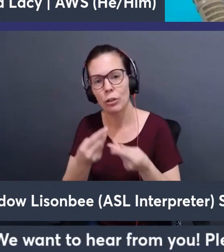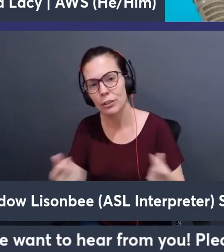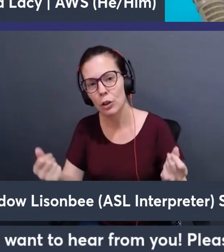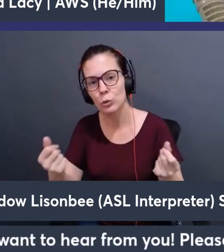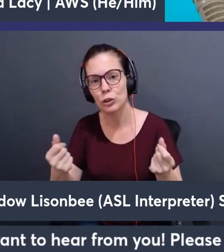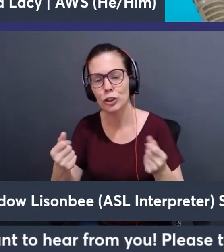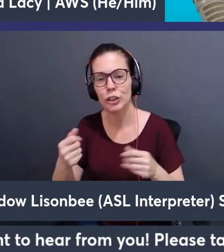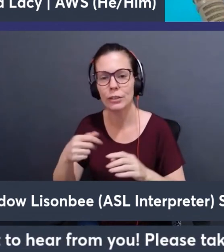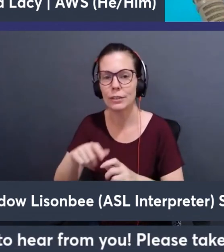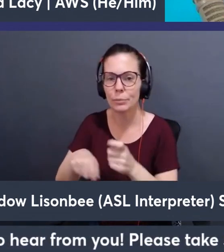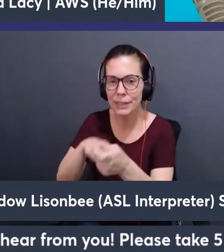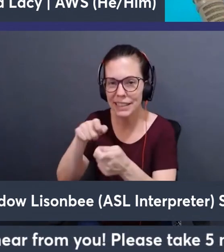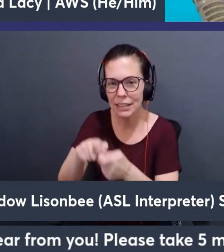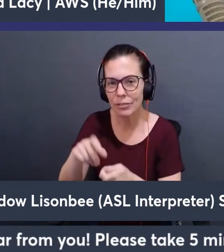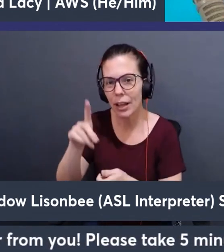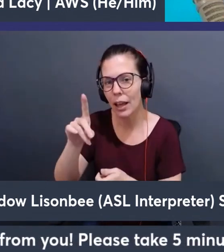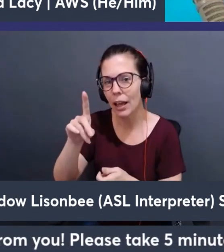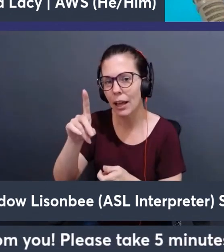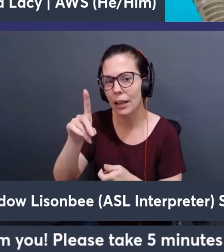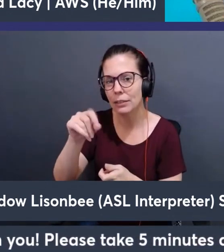a specific data that is being